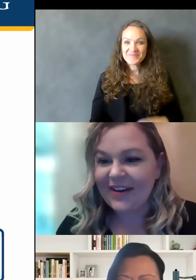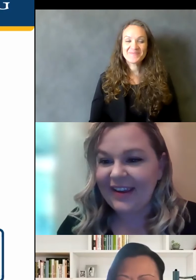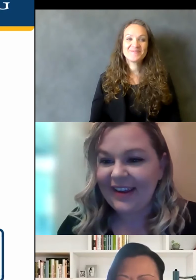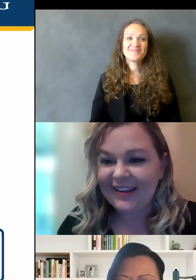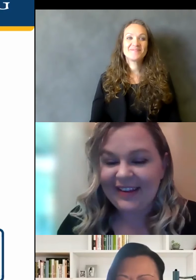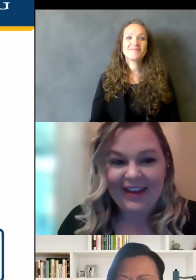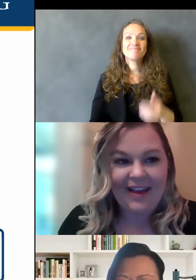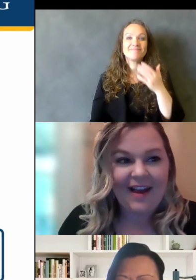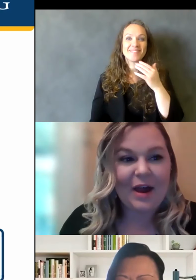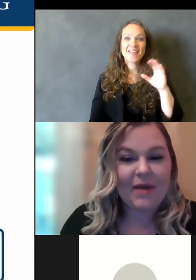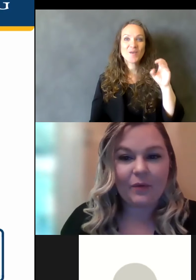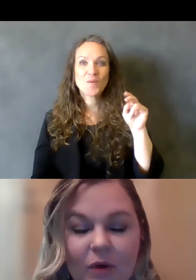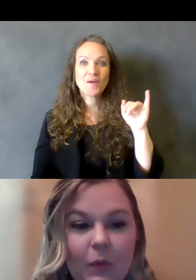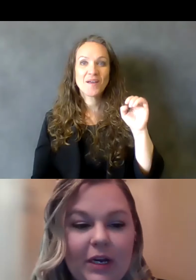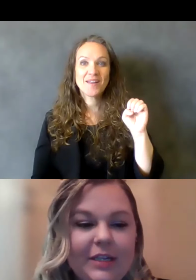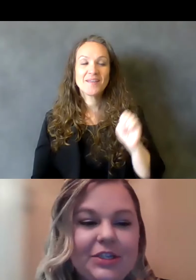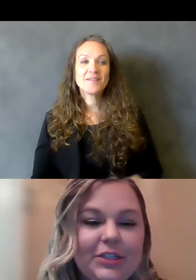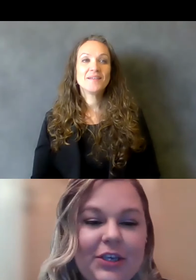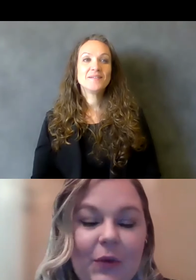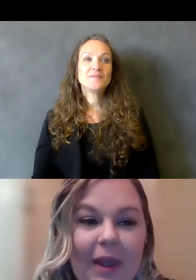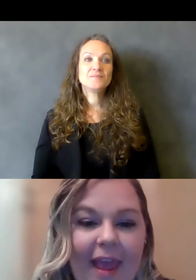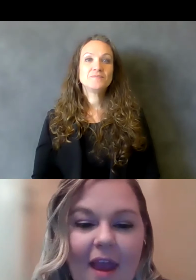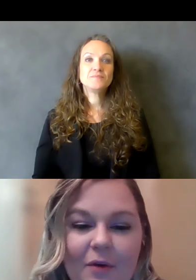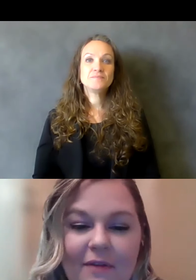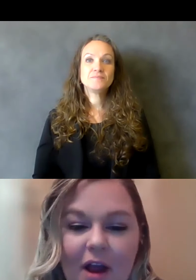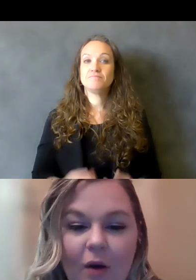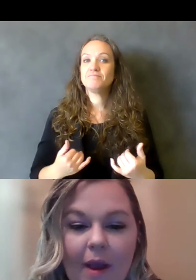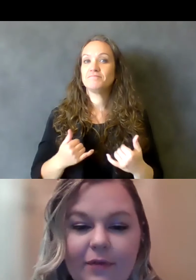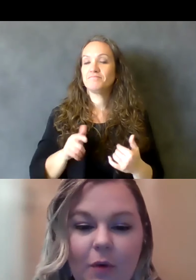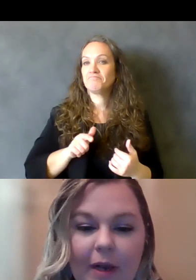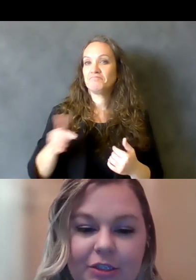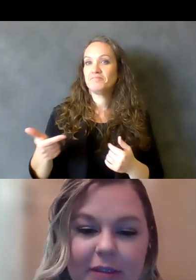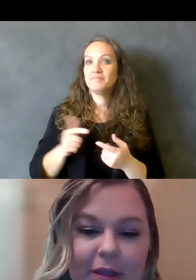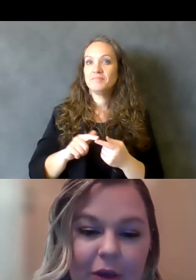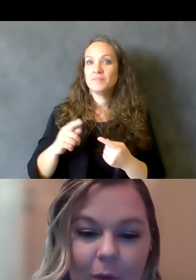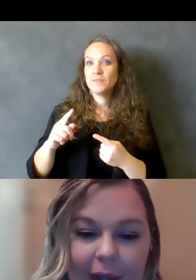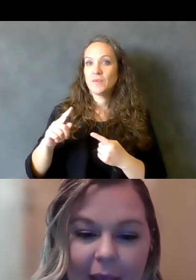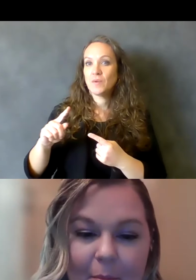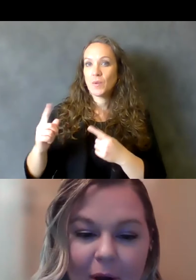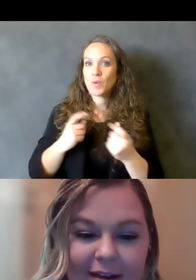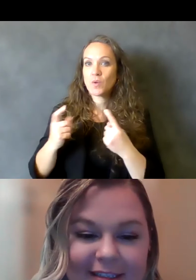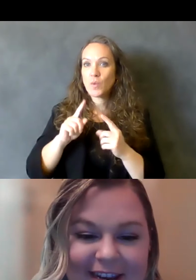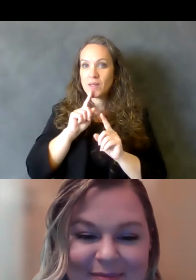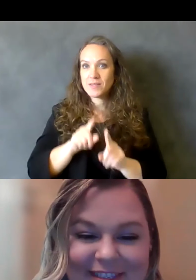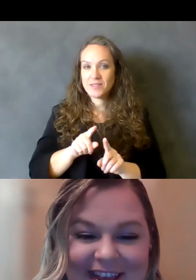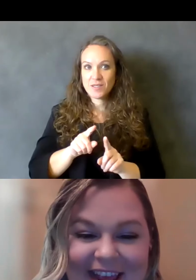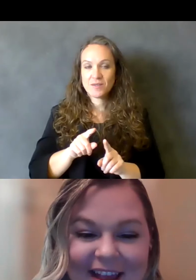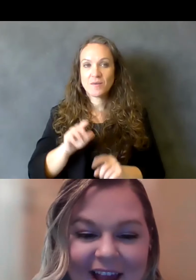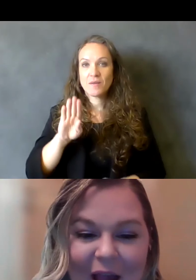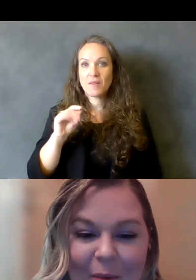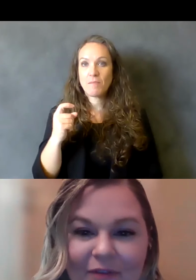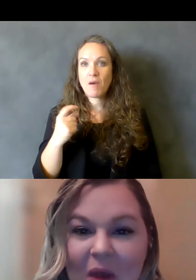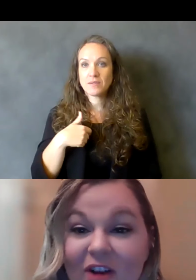you, Connie. But we're going to turn to Q&A. I know I've got quite a few questions in the Q&A box that I'm